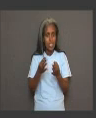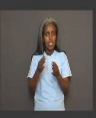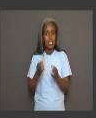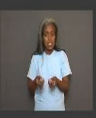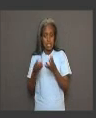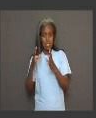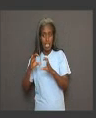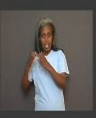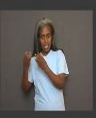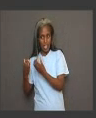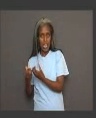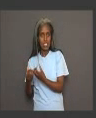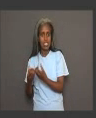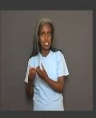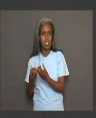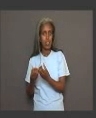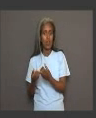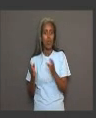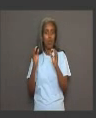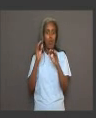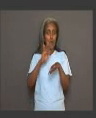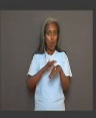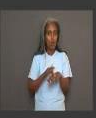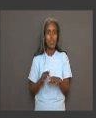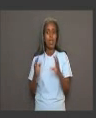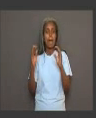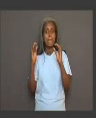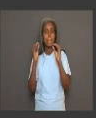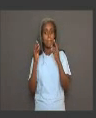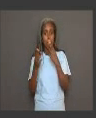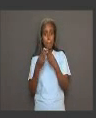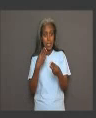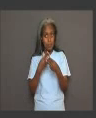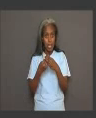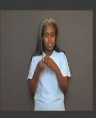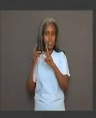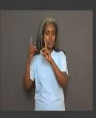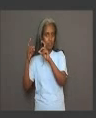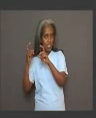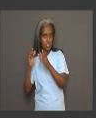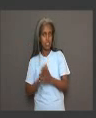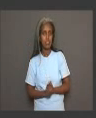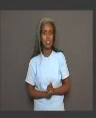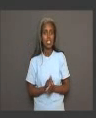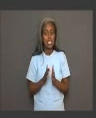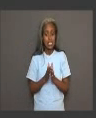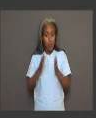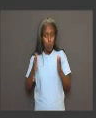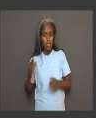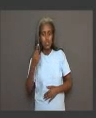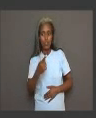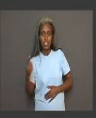class's results on a mathematics test. The width of